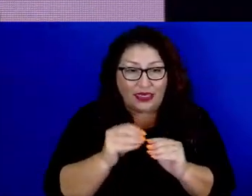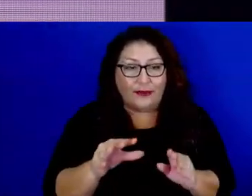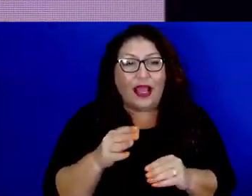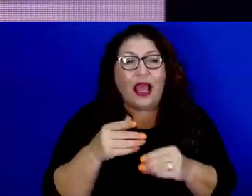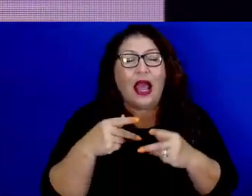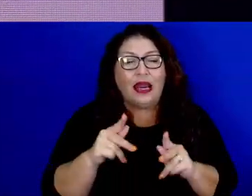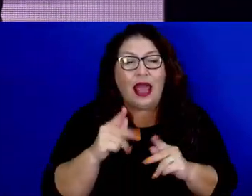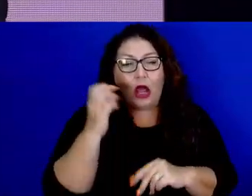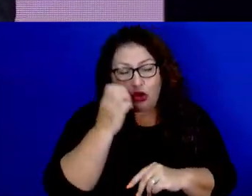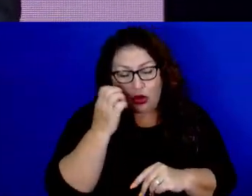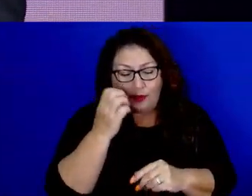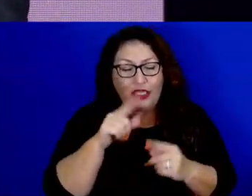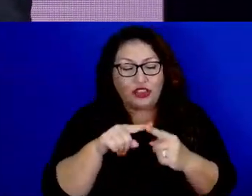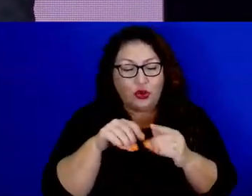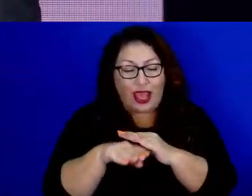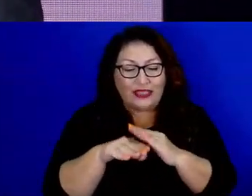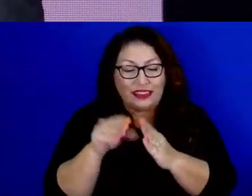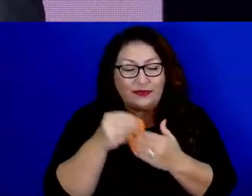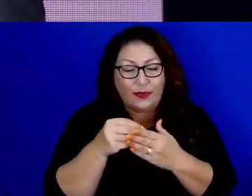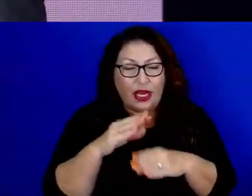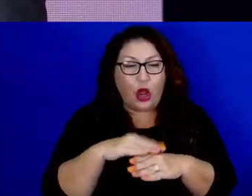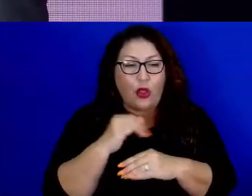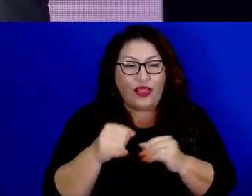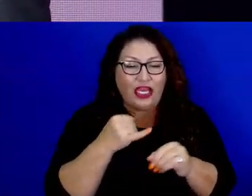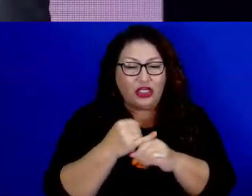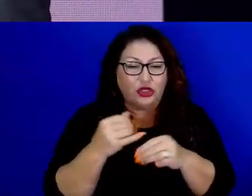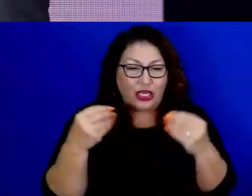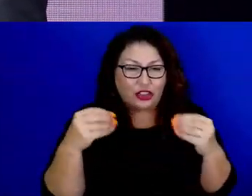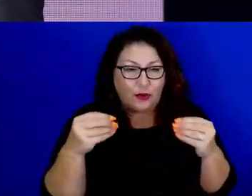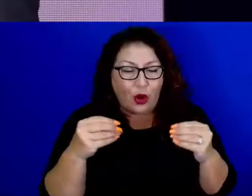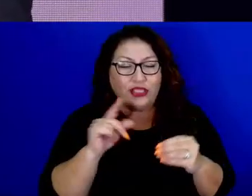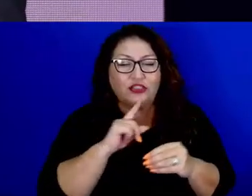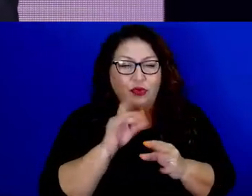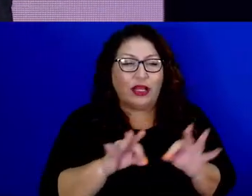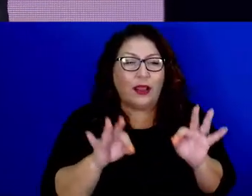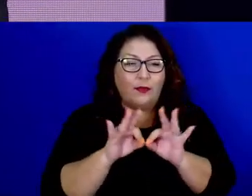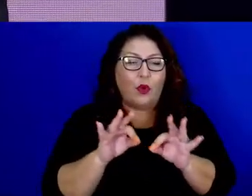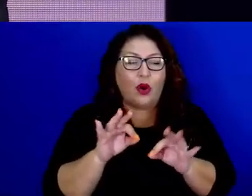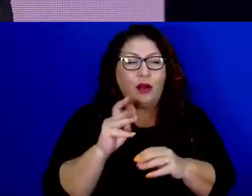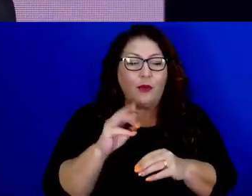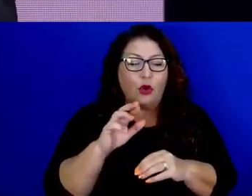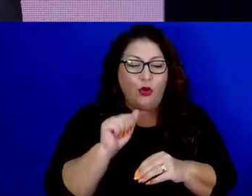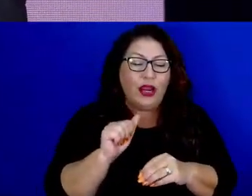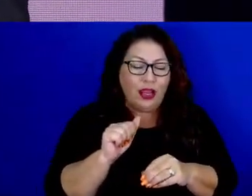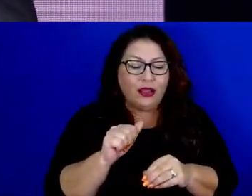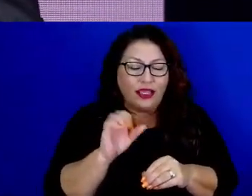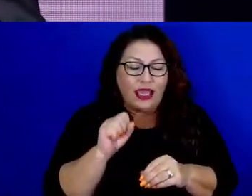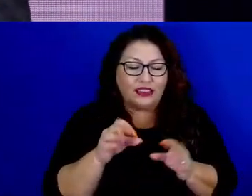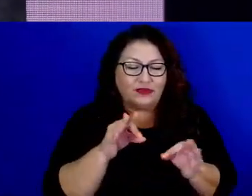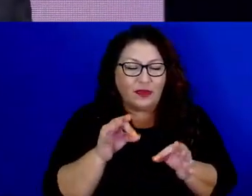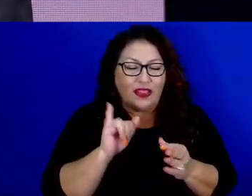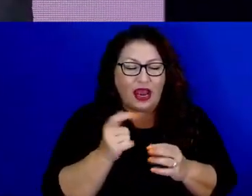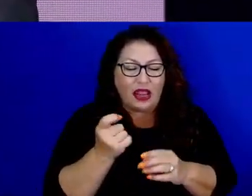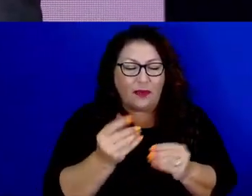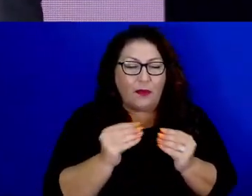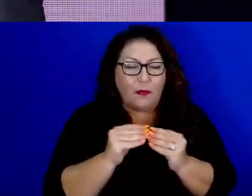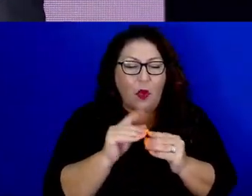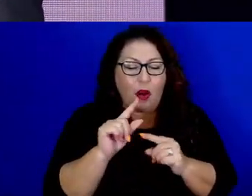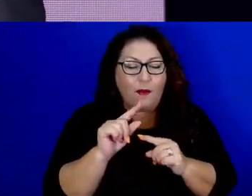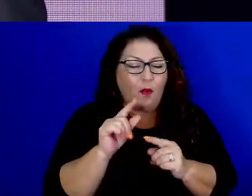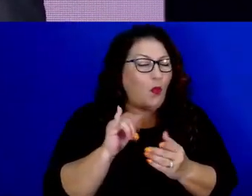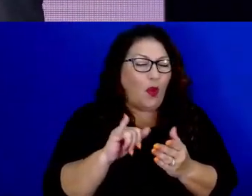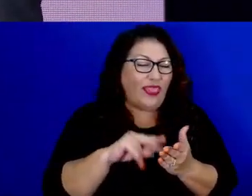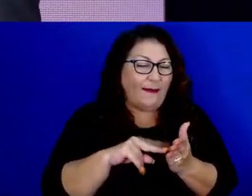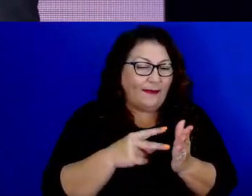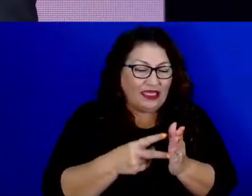the international markets. And that's why it's so important that Maria Teresa is here. She can explain a little bit more about what that means. And each country submits